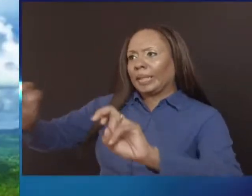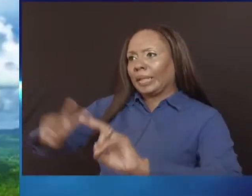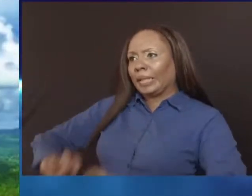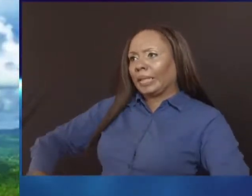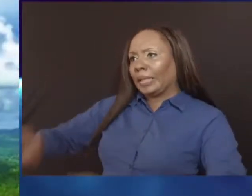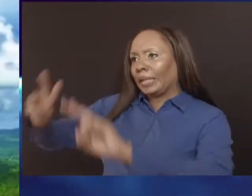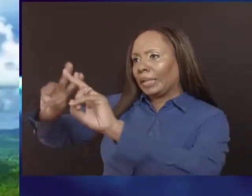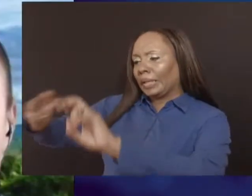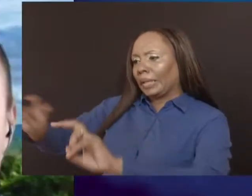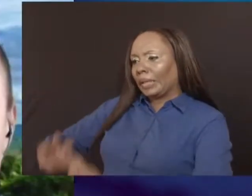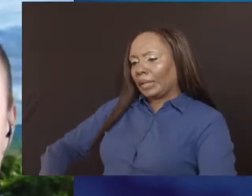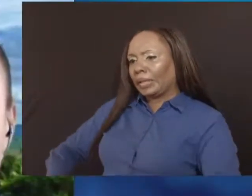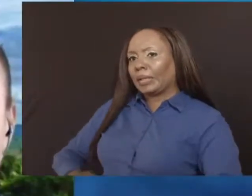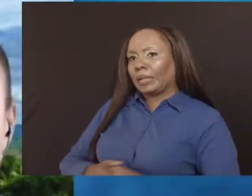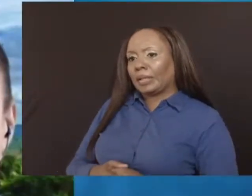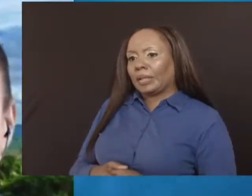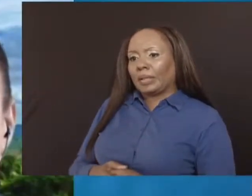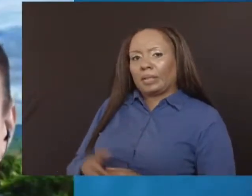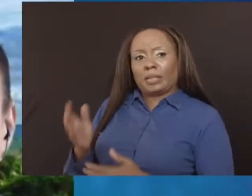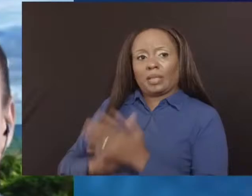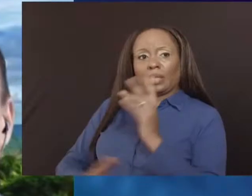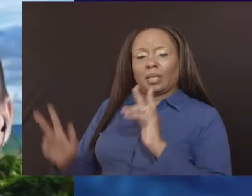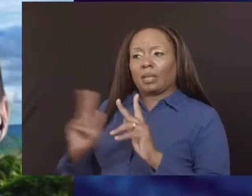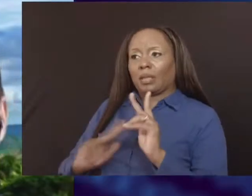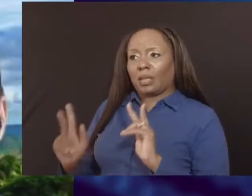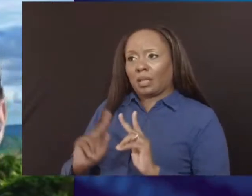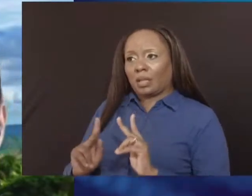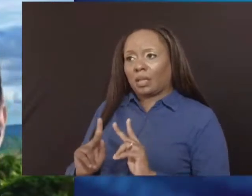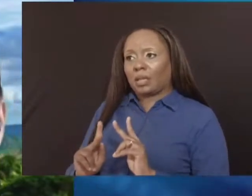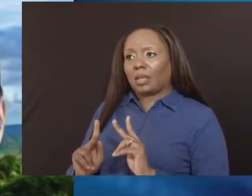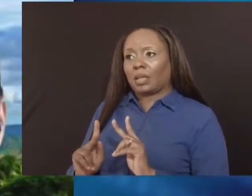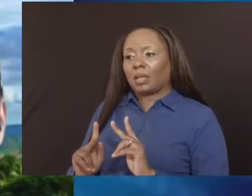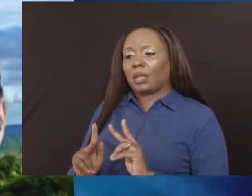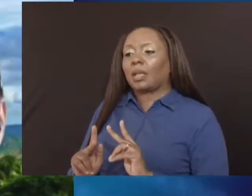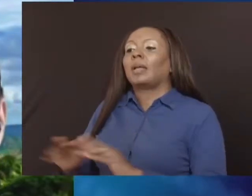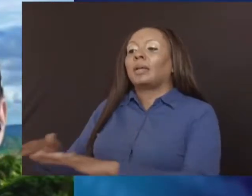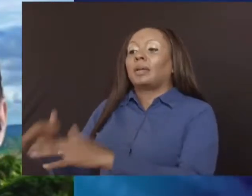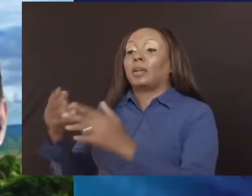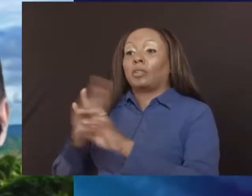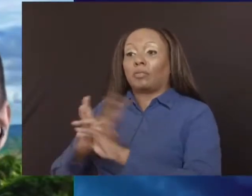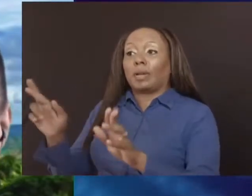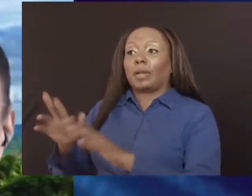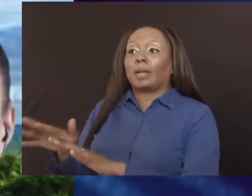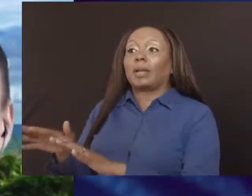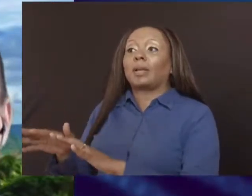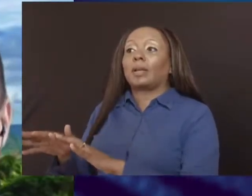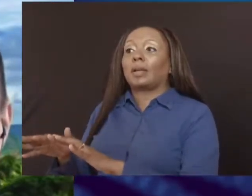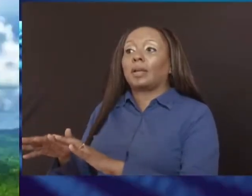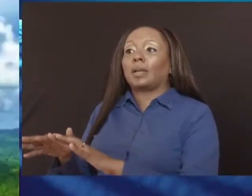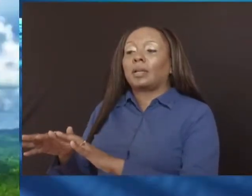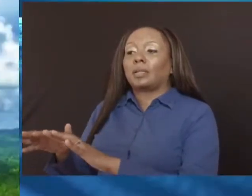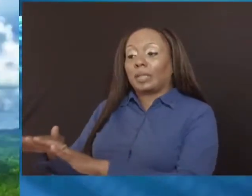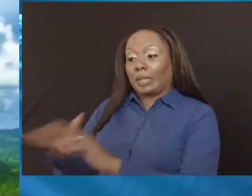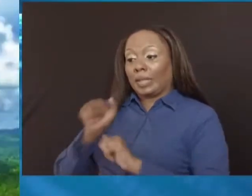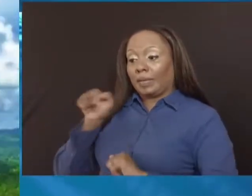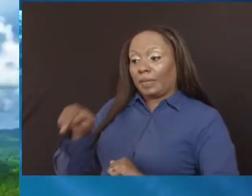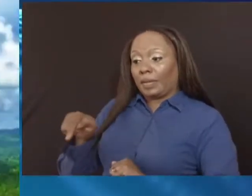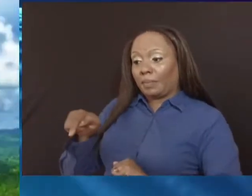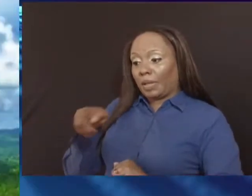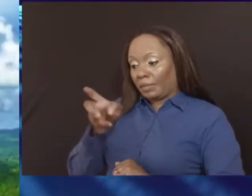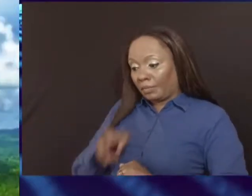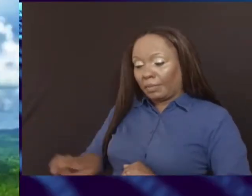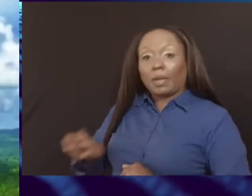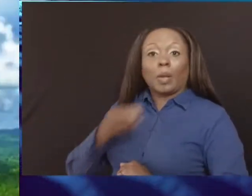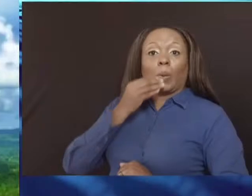upon a clinical assessment, some of those persons coming back out into the community to continue their isolation process.